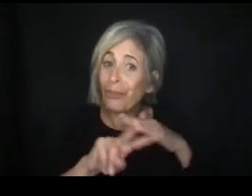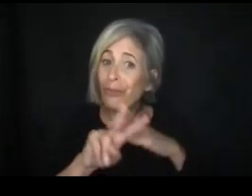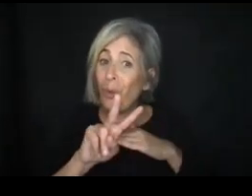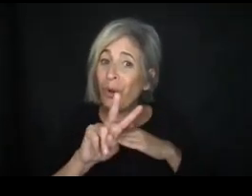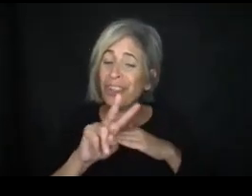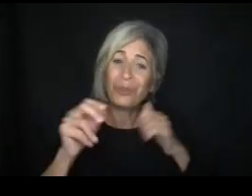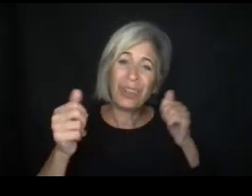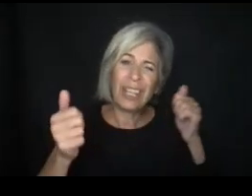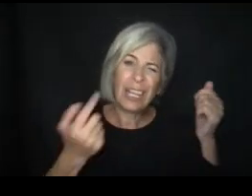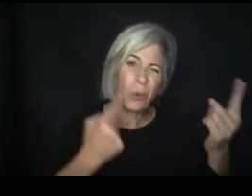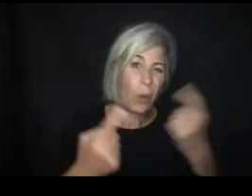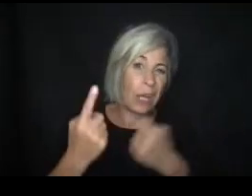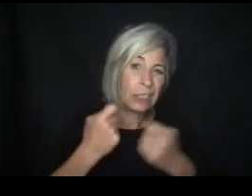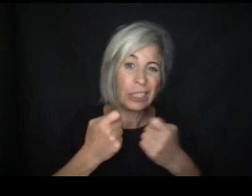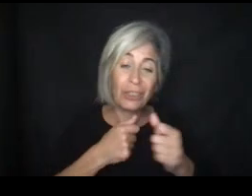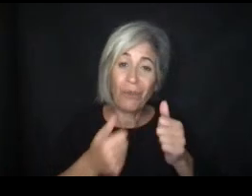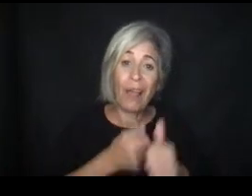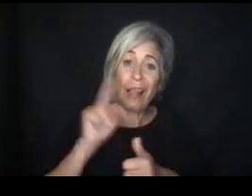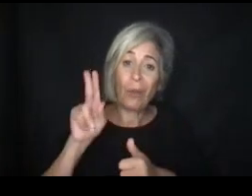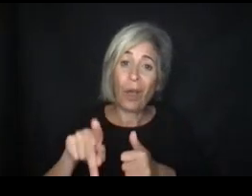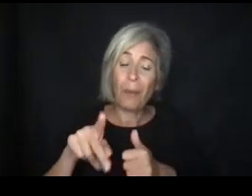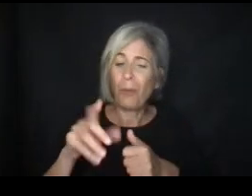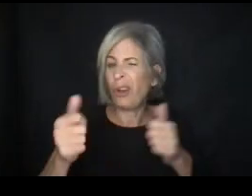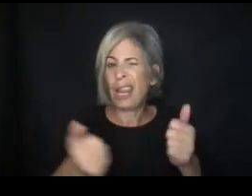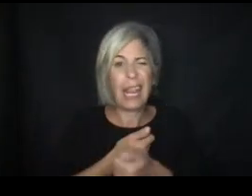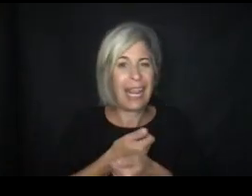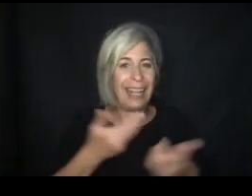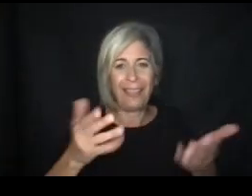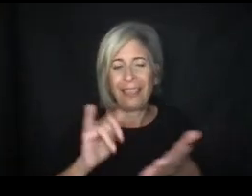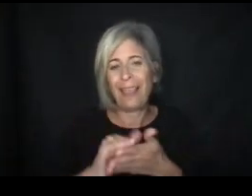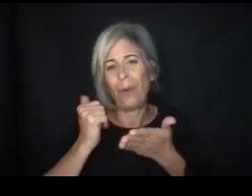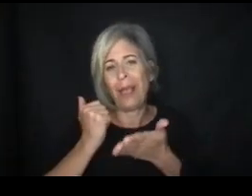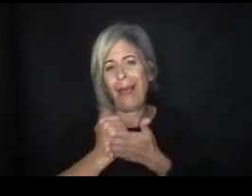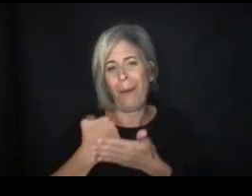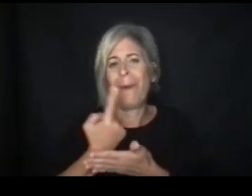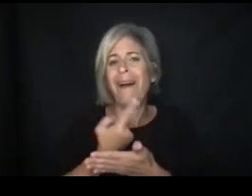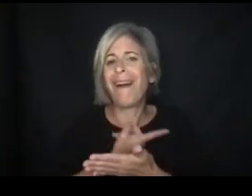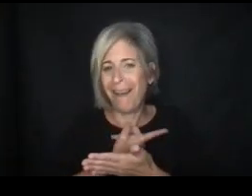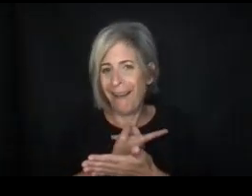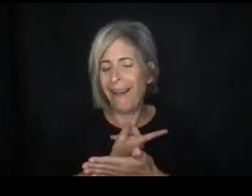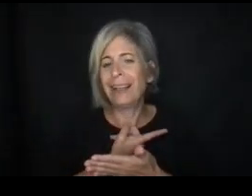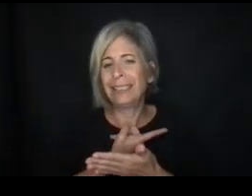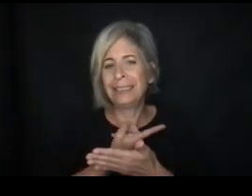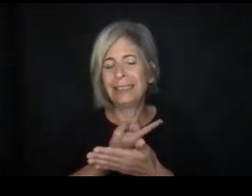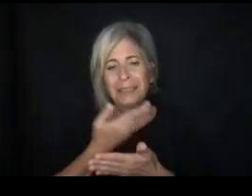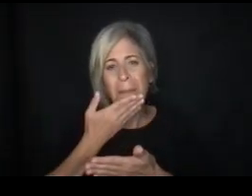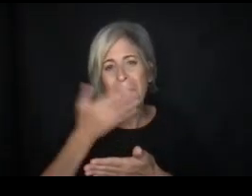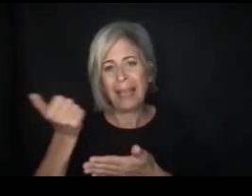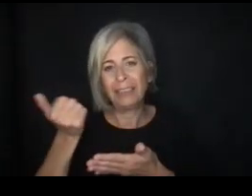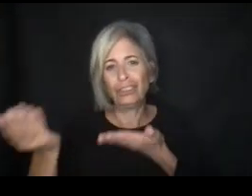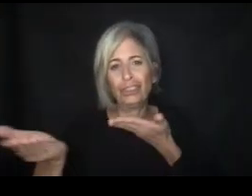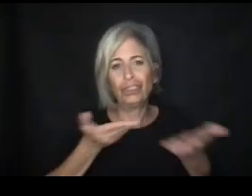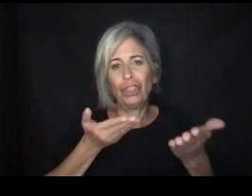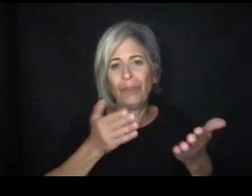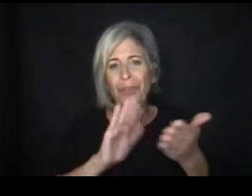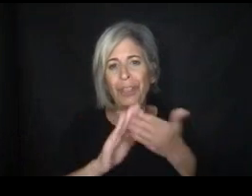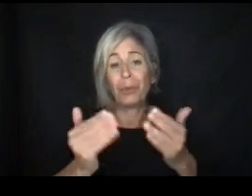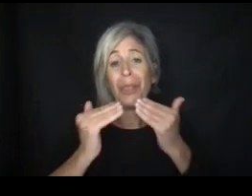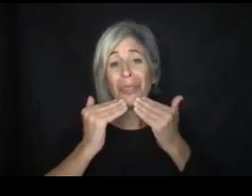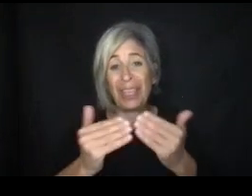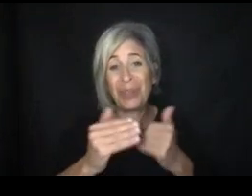any questions or follow up or anything that will help us better serve the community. Thank you very